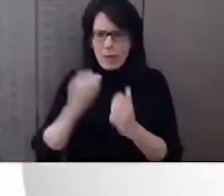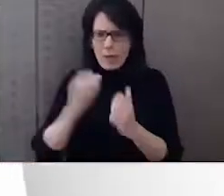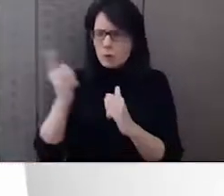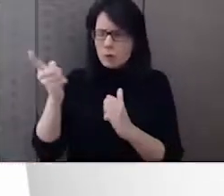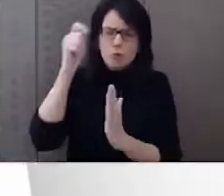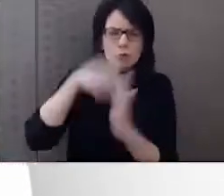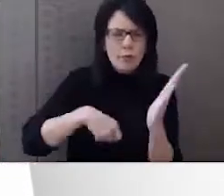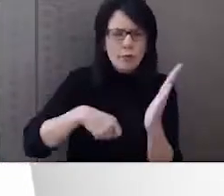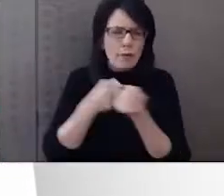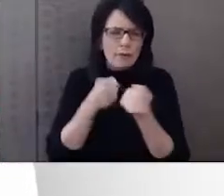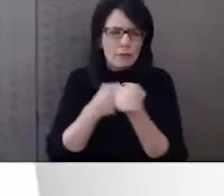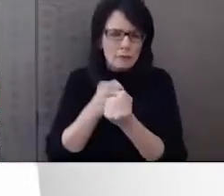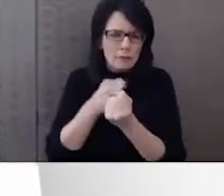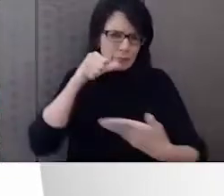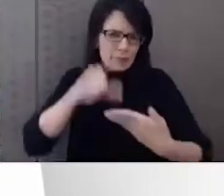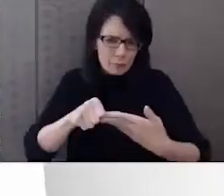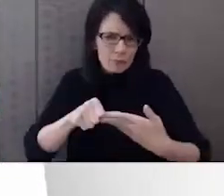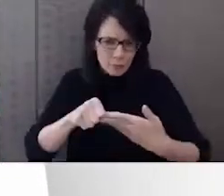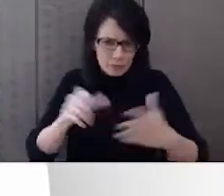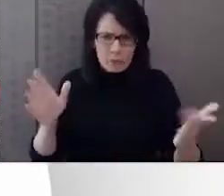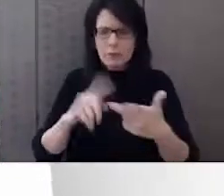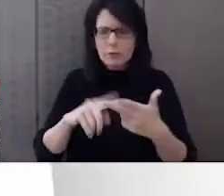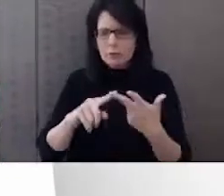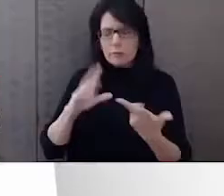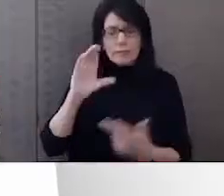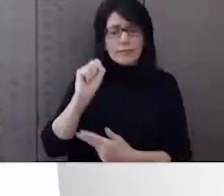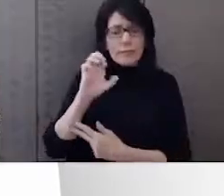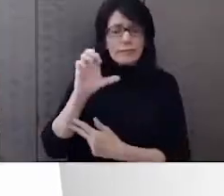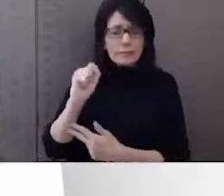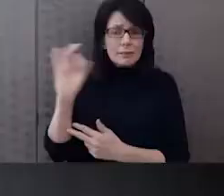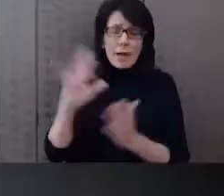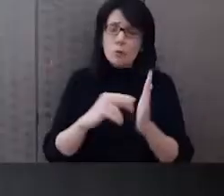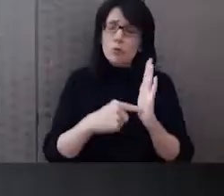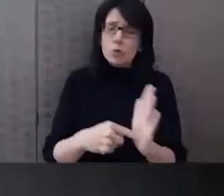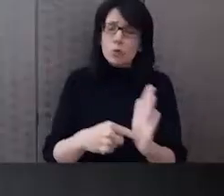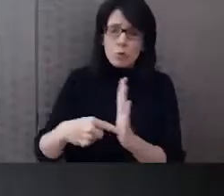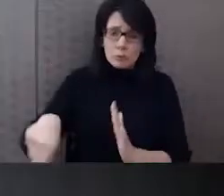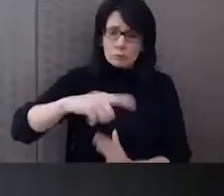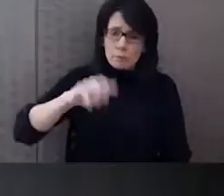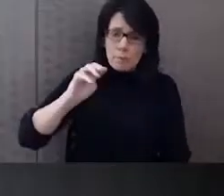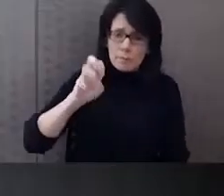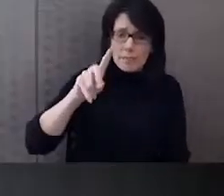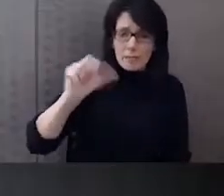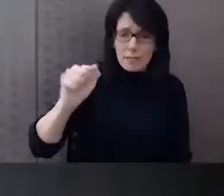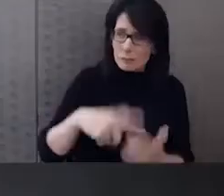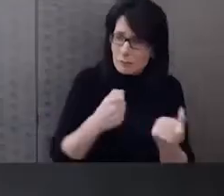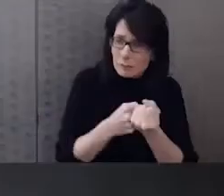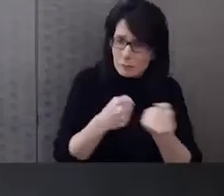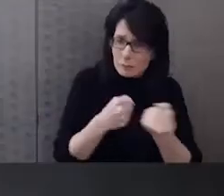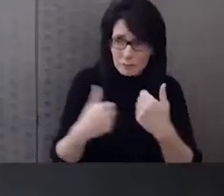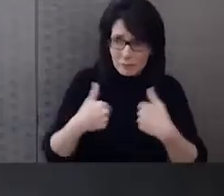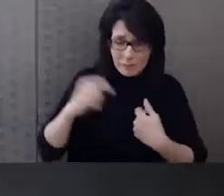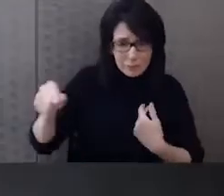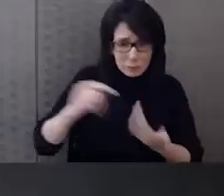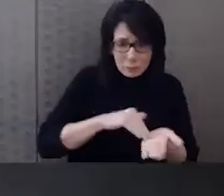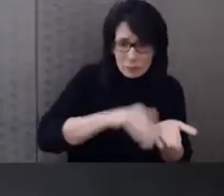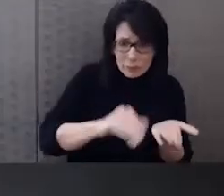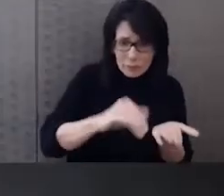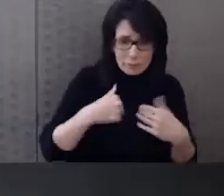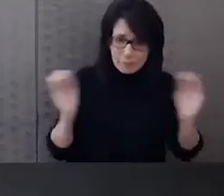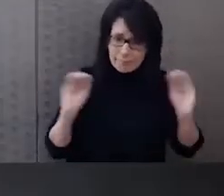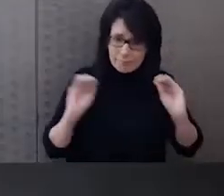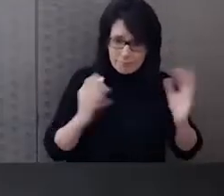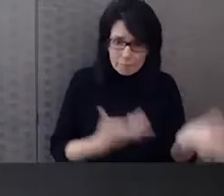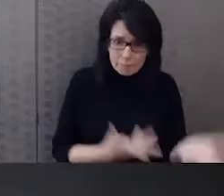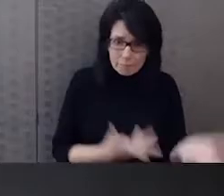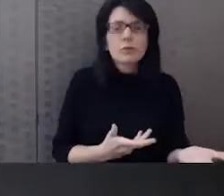how to advocate for cases in the media to support their immigration case, to really advocate for their release. At the start of the